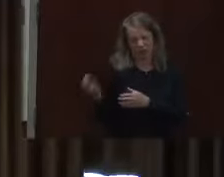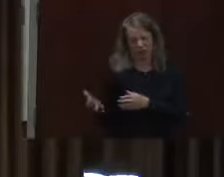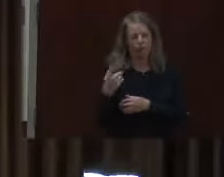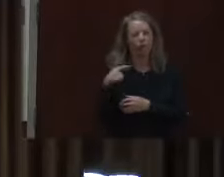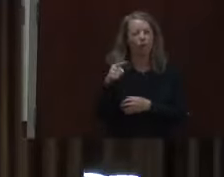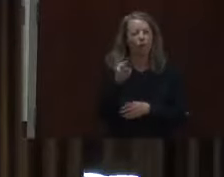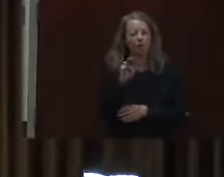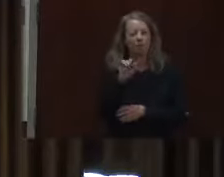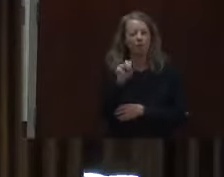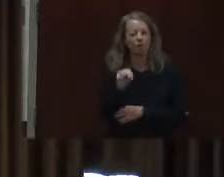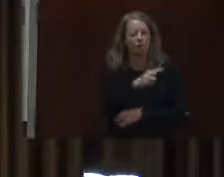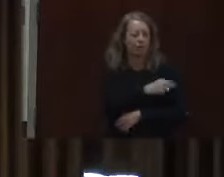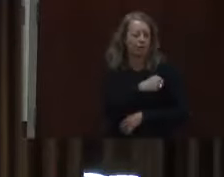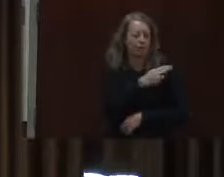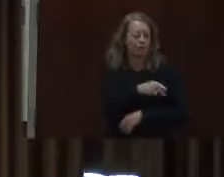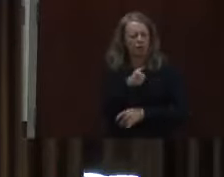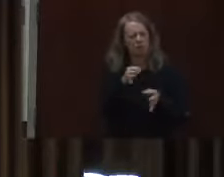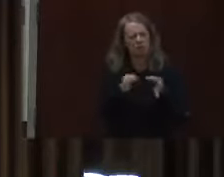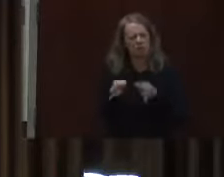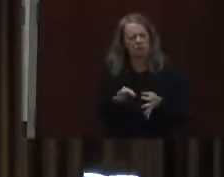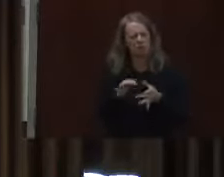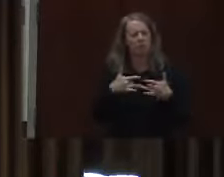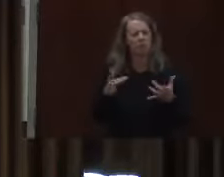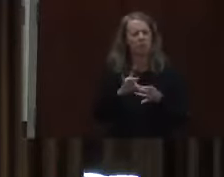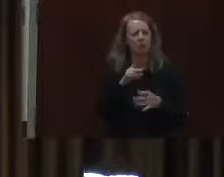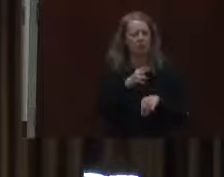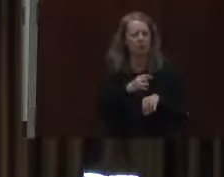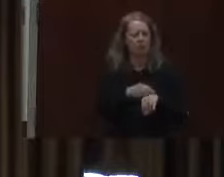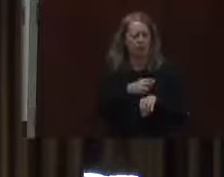about hospital and health system.